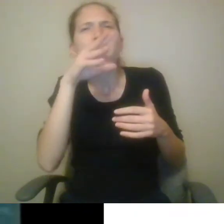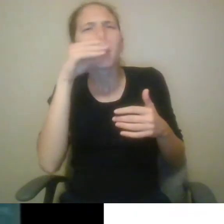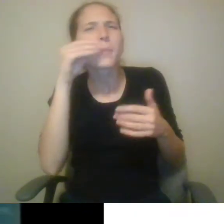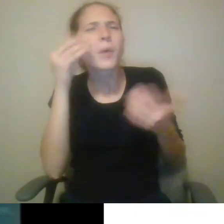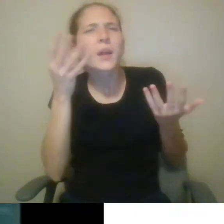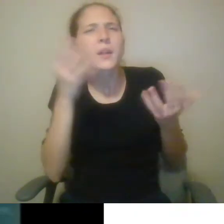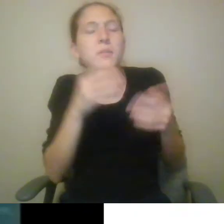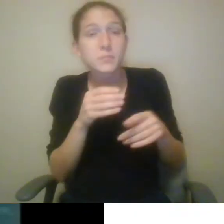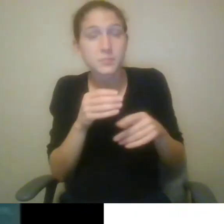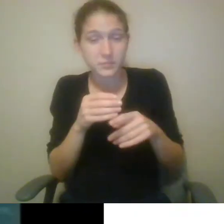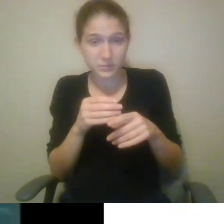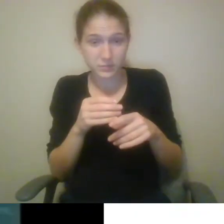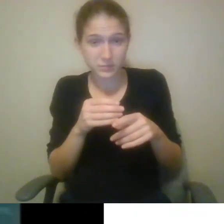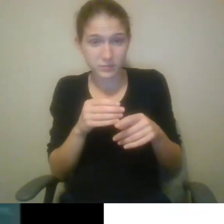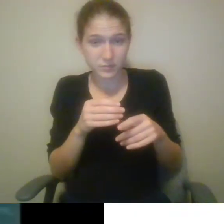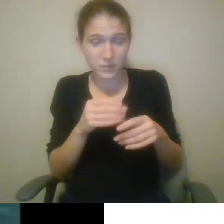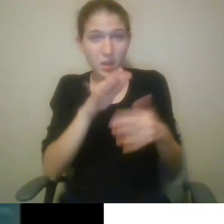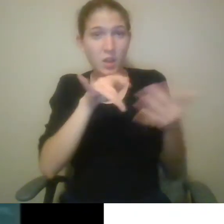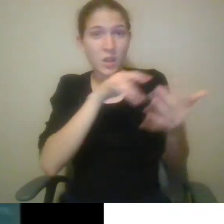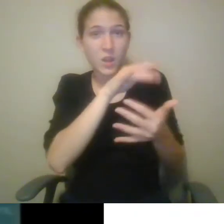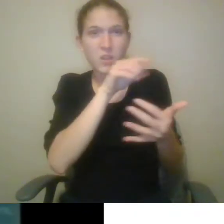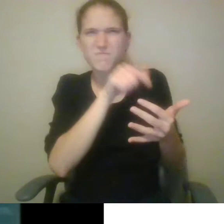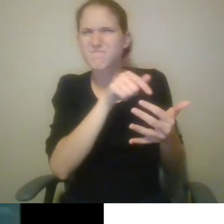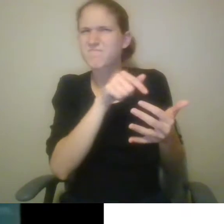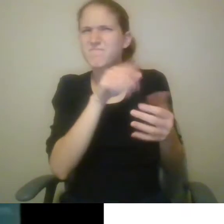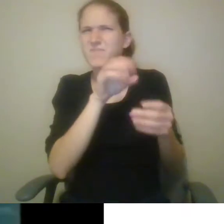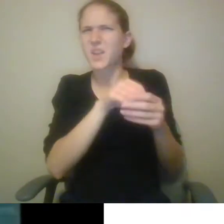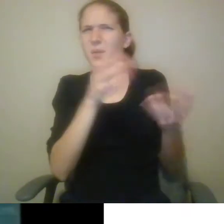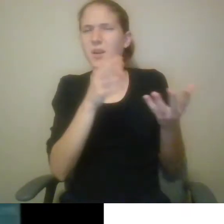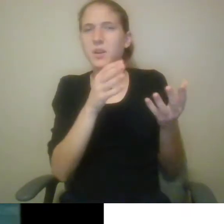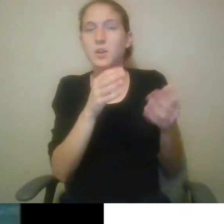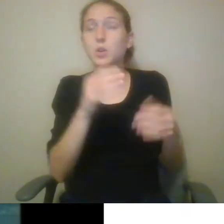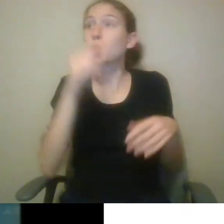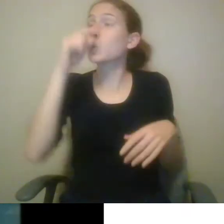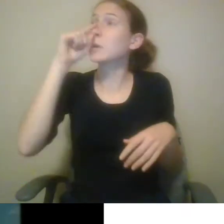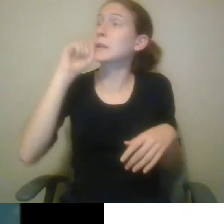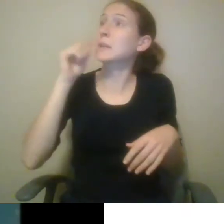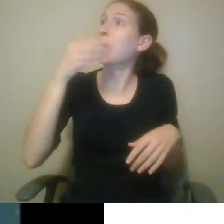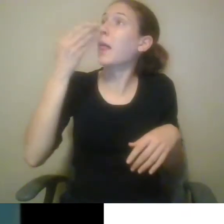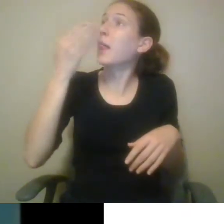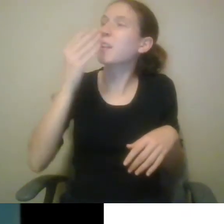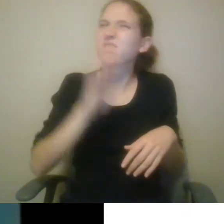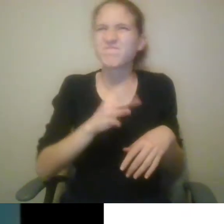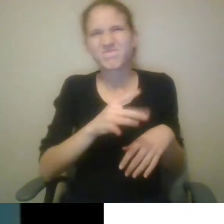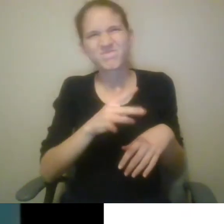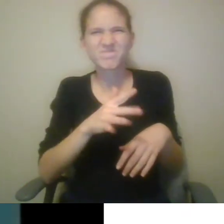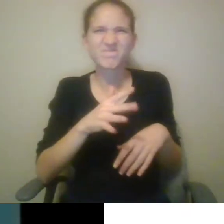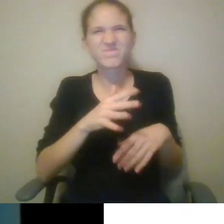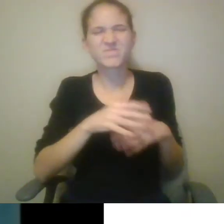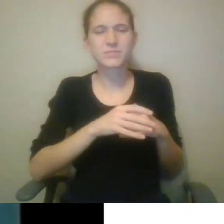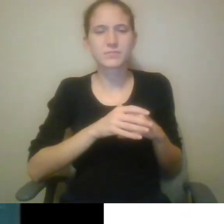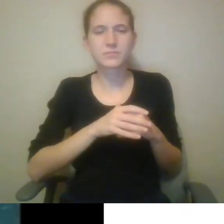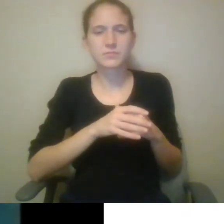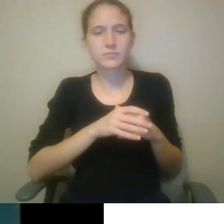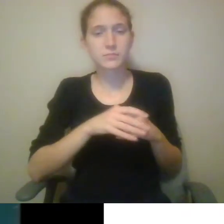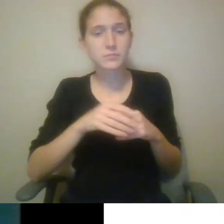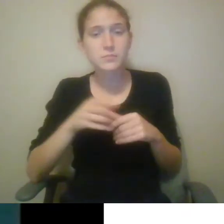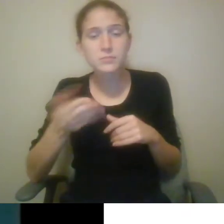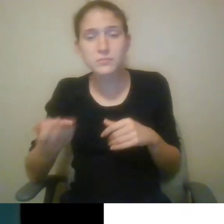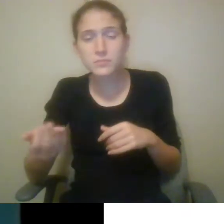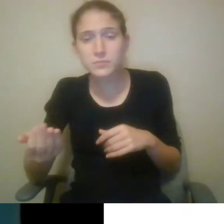What's in the fuse? Turkey smell. Not turkey smell. What's in the fuse? I heard somebody here